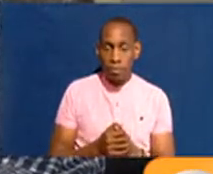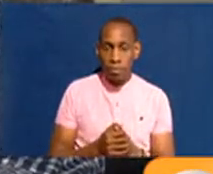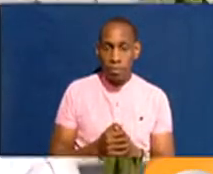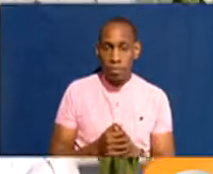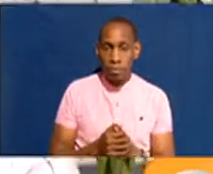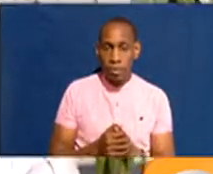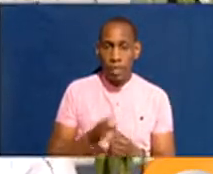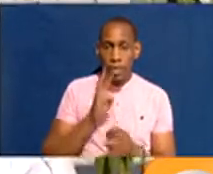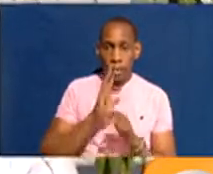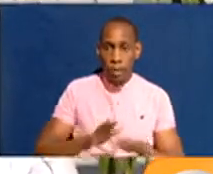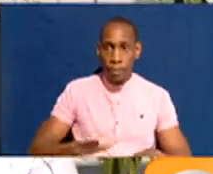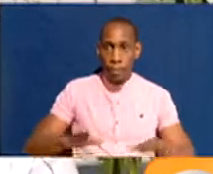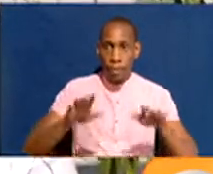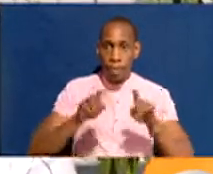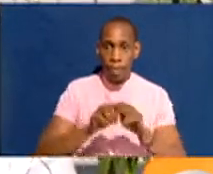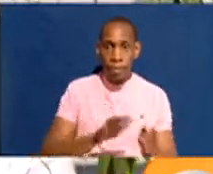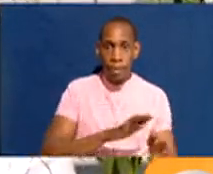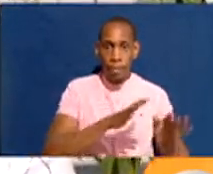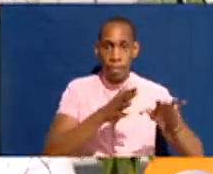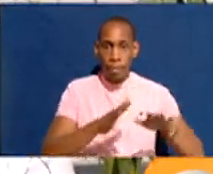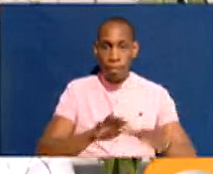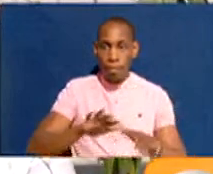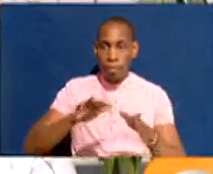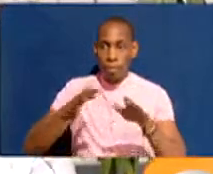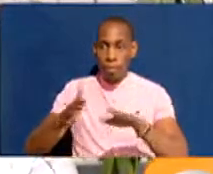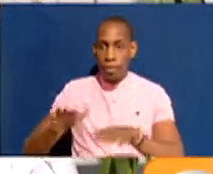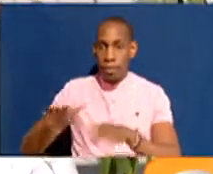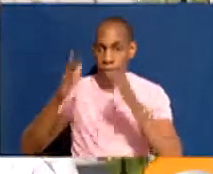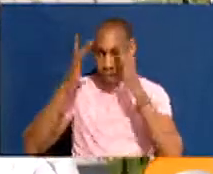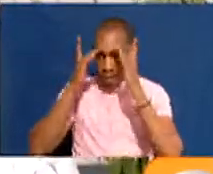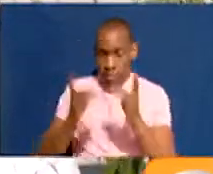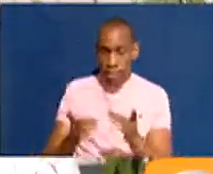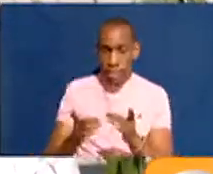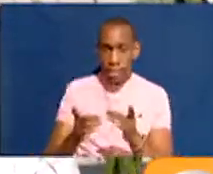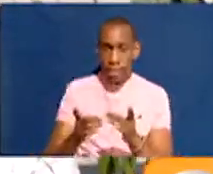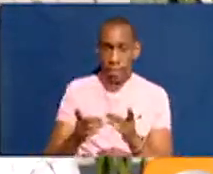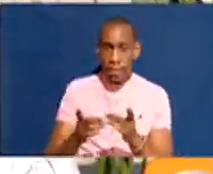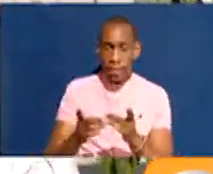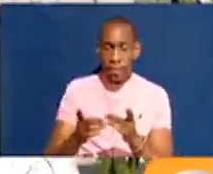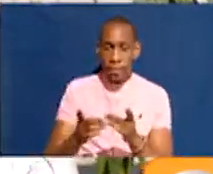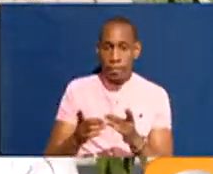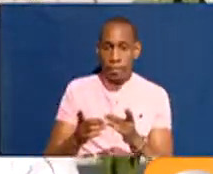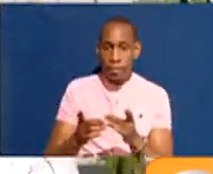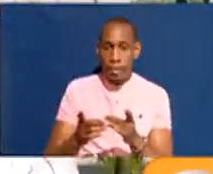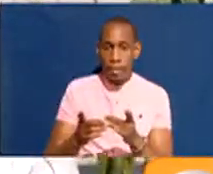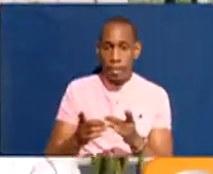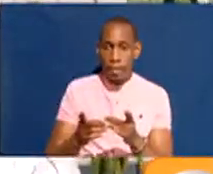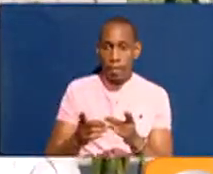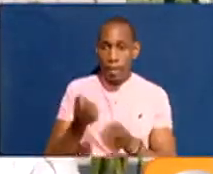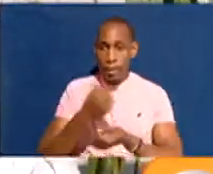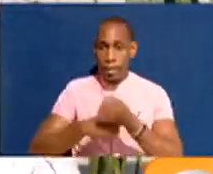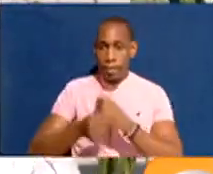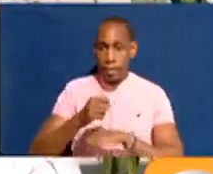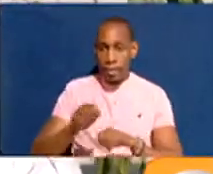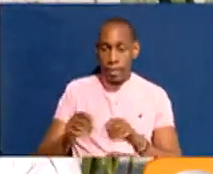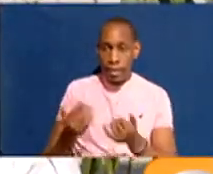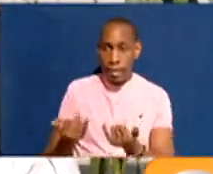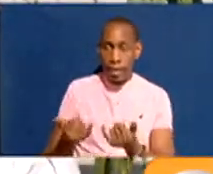sea. The currents are also the ones that actually determine the productivities of the seas. And in our